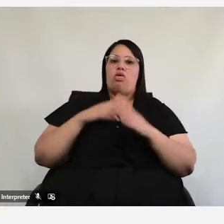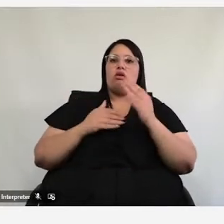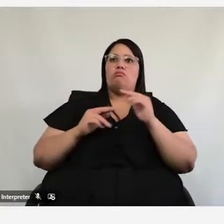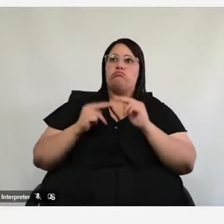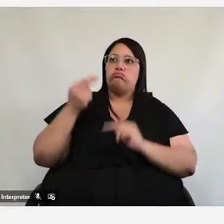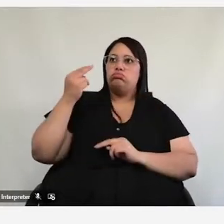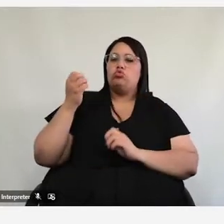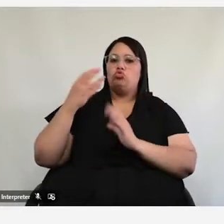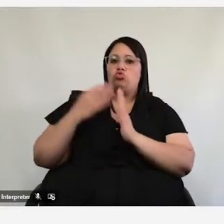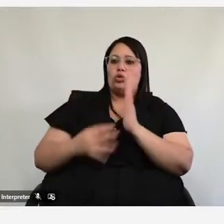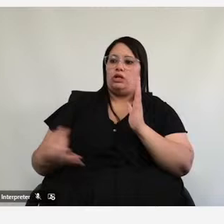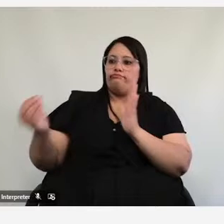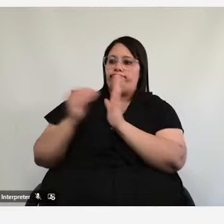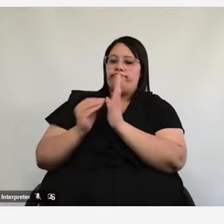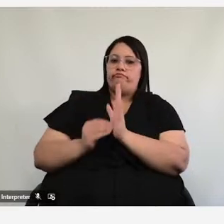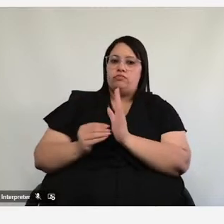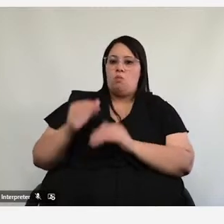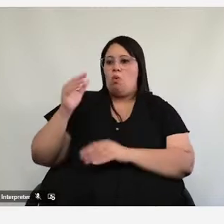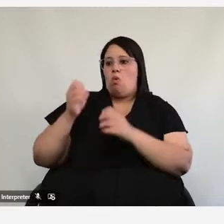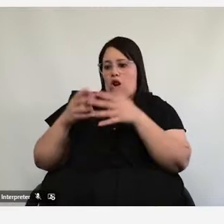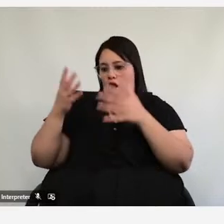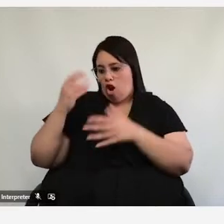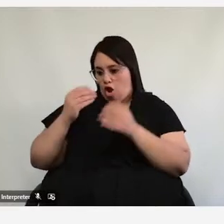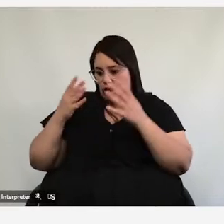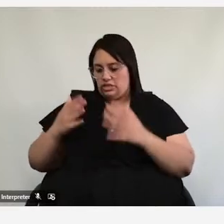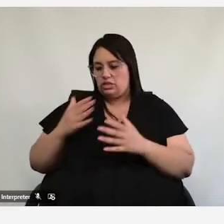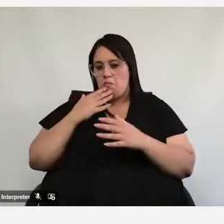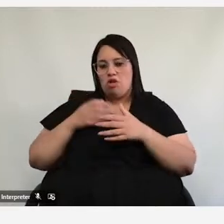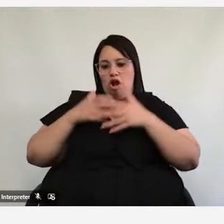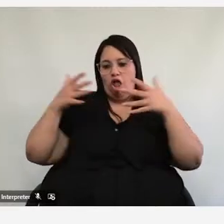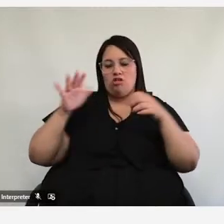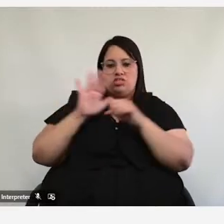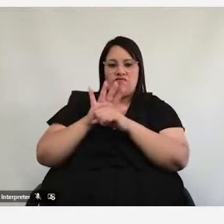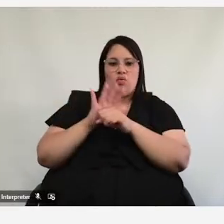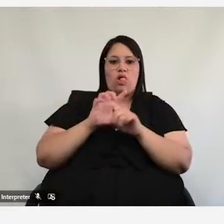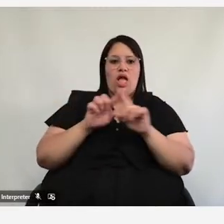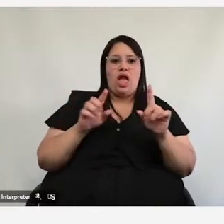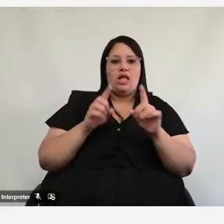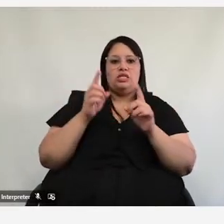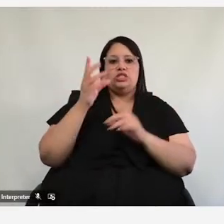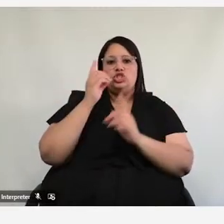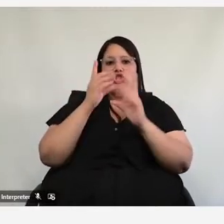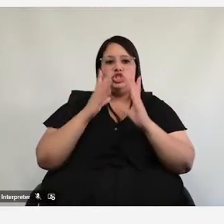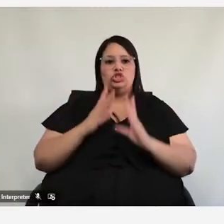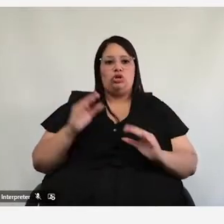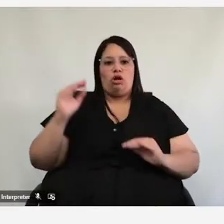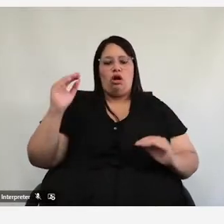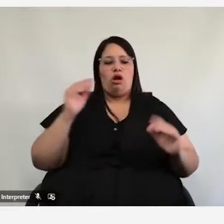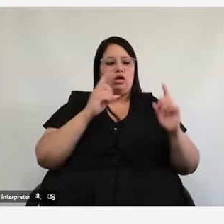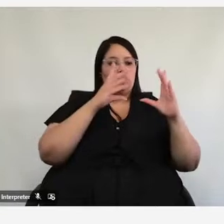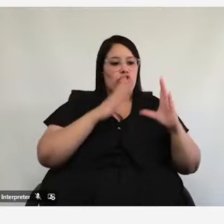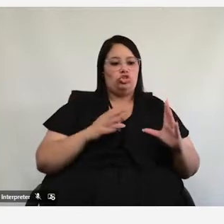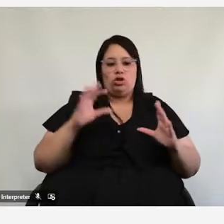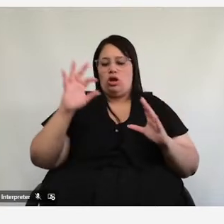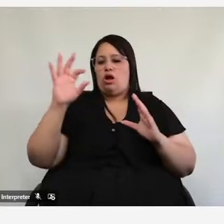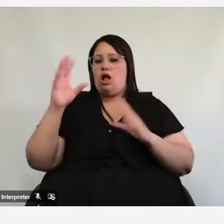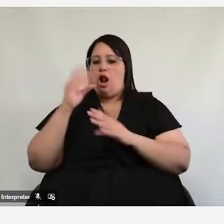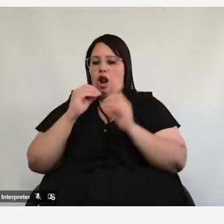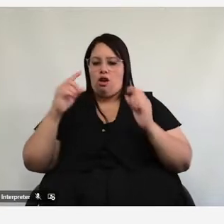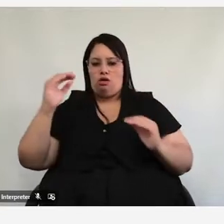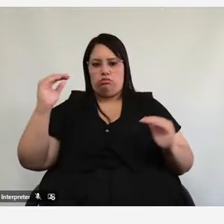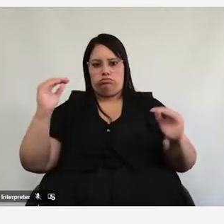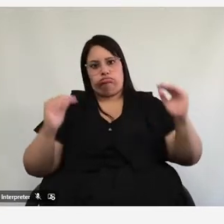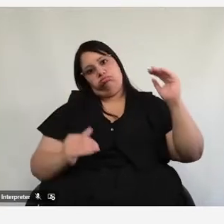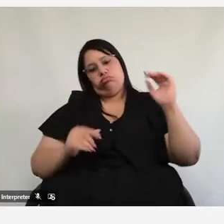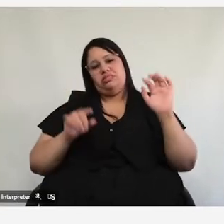student enrollment, leading to overcrowded classrooms and deteriorating learner-teacher ratio. This rapid growth